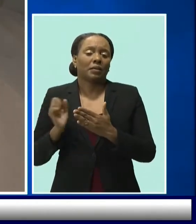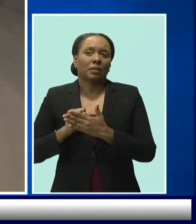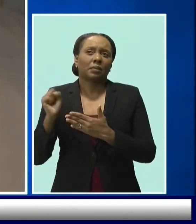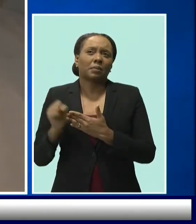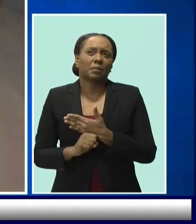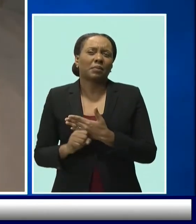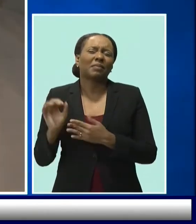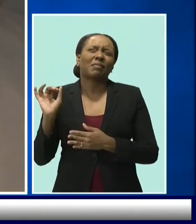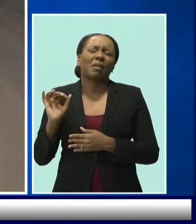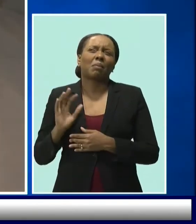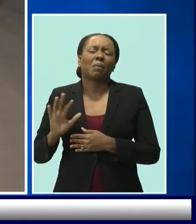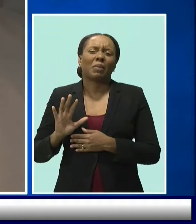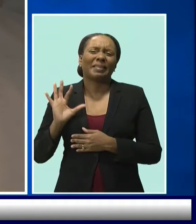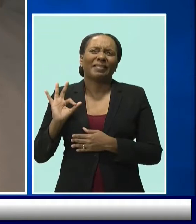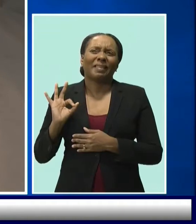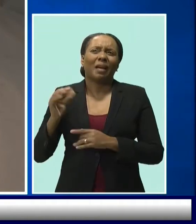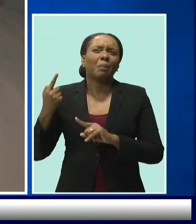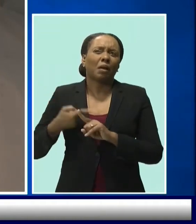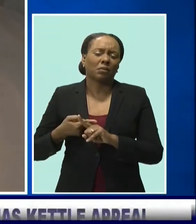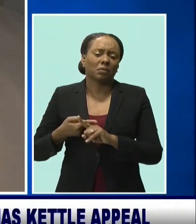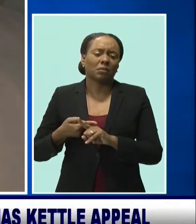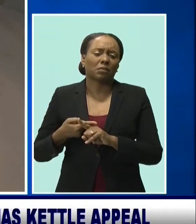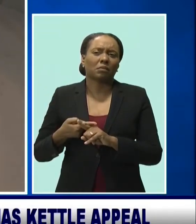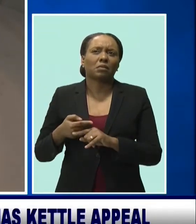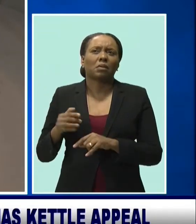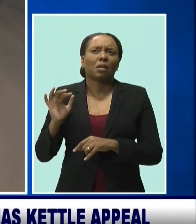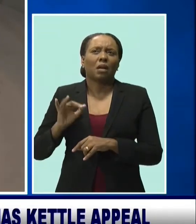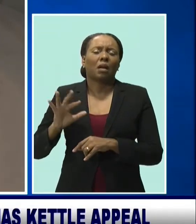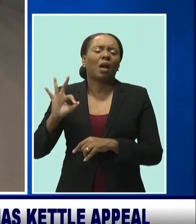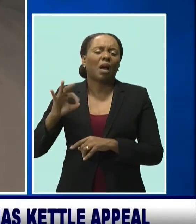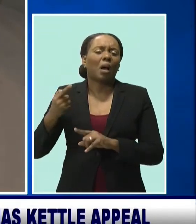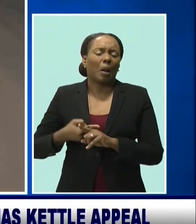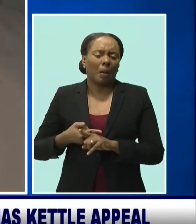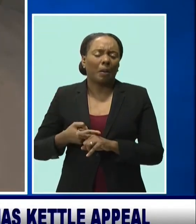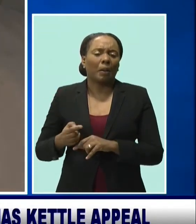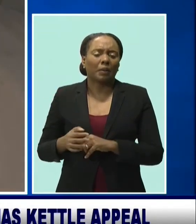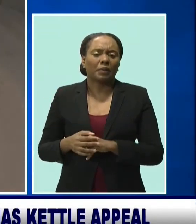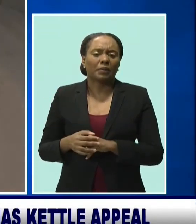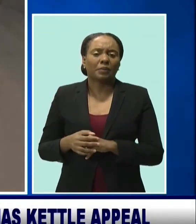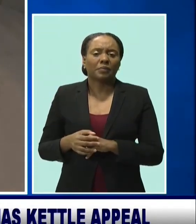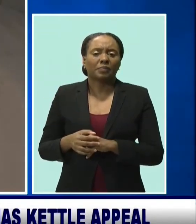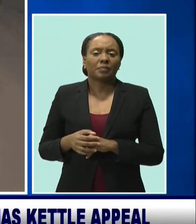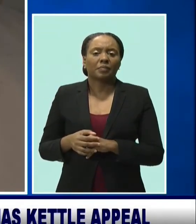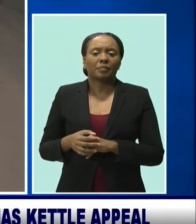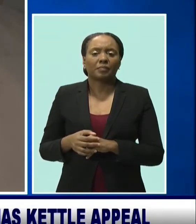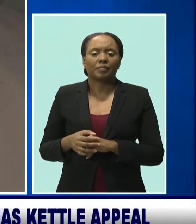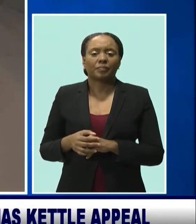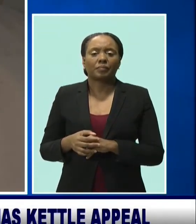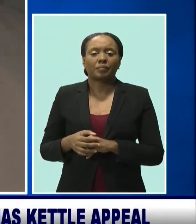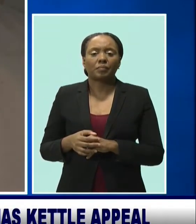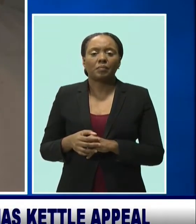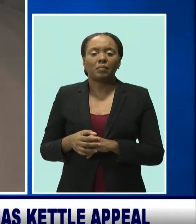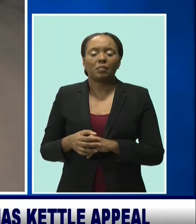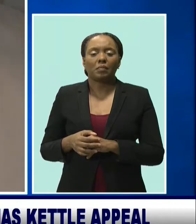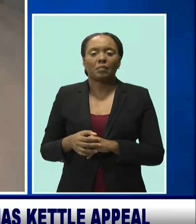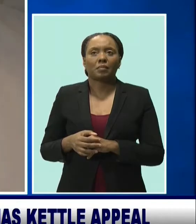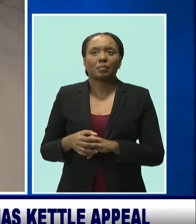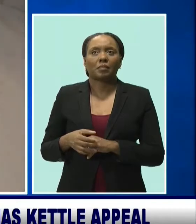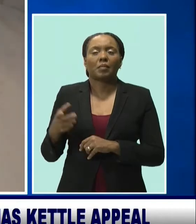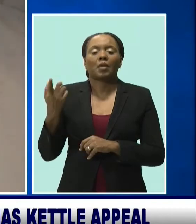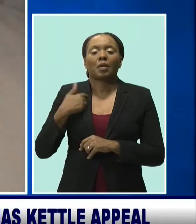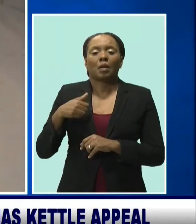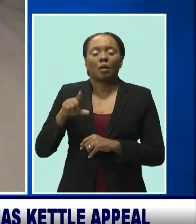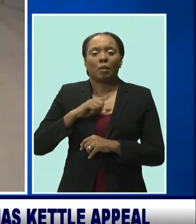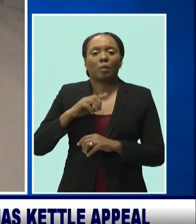is only 9 months, which is actually 3/4 of a year, we have actually provided the